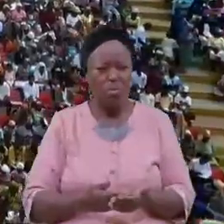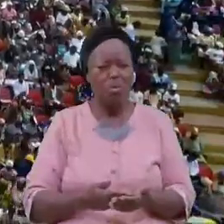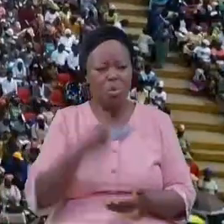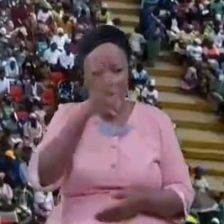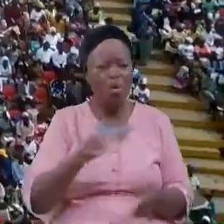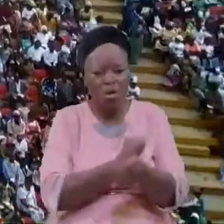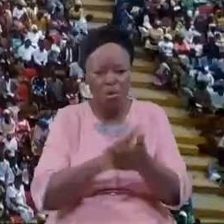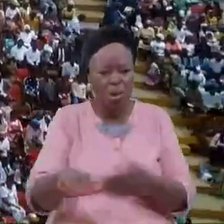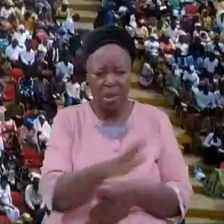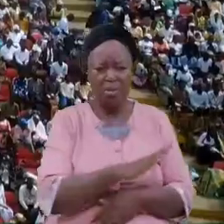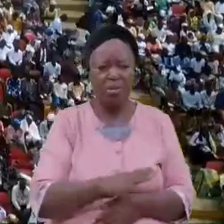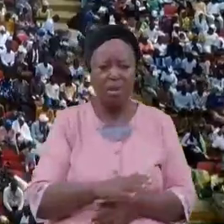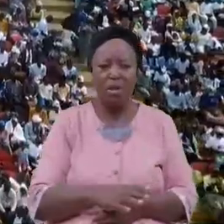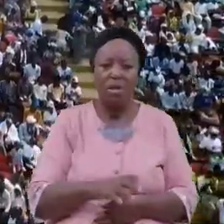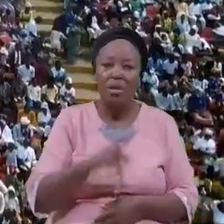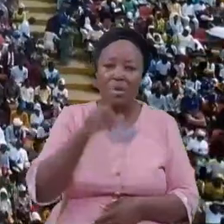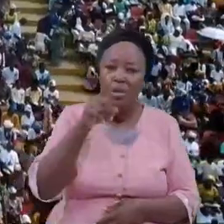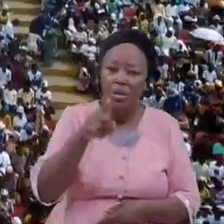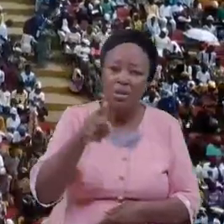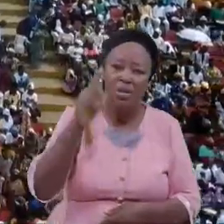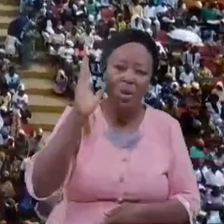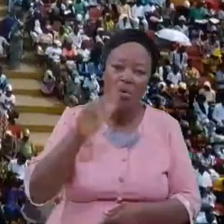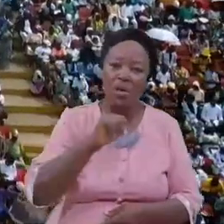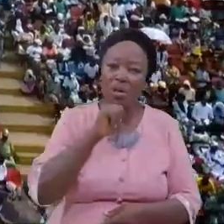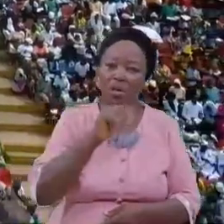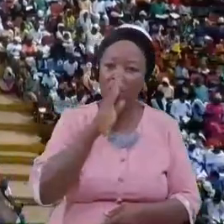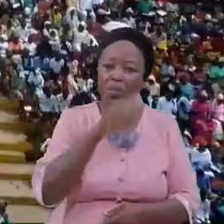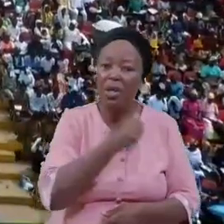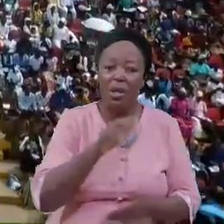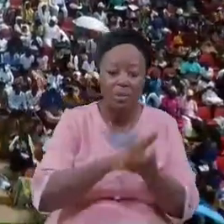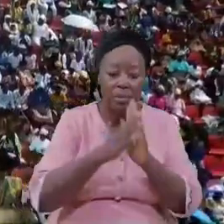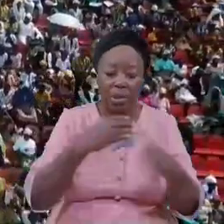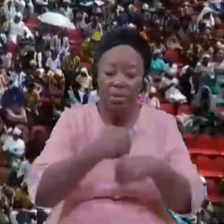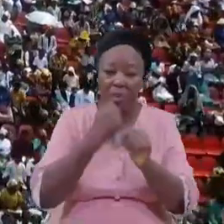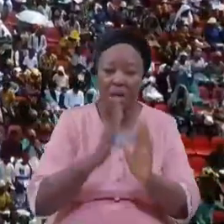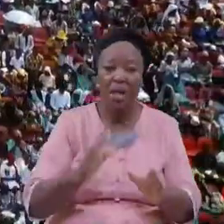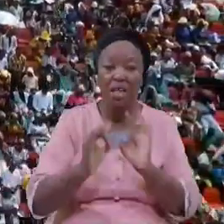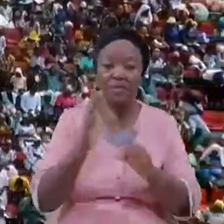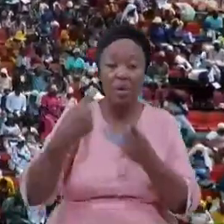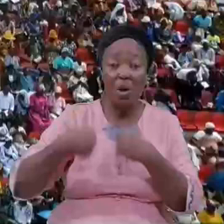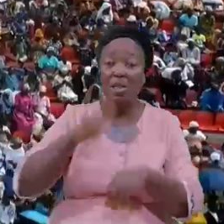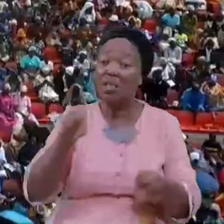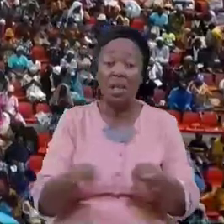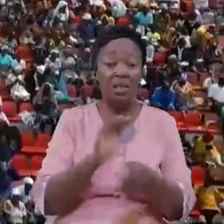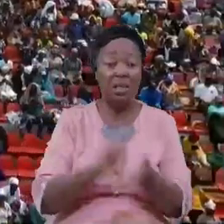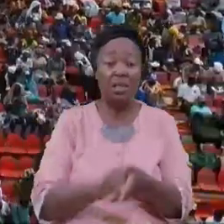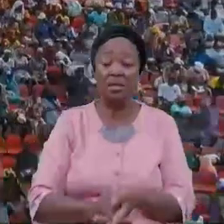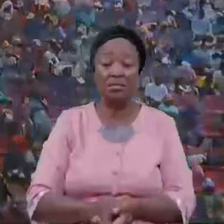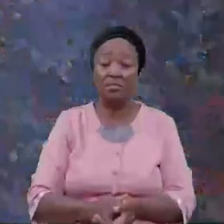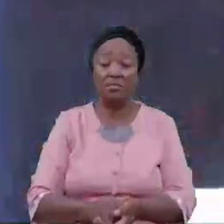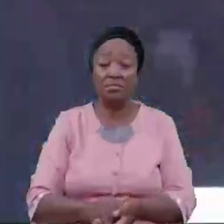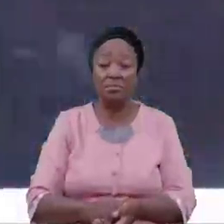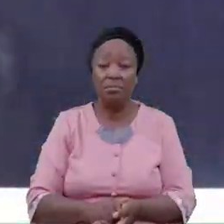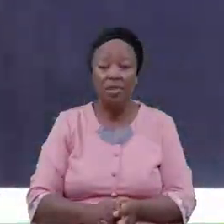be a peacemaker if your heart is like that. Tu ne seras pas un artisan de paix si ton cœur est dans cet état-là. Blessed are